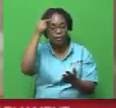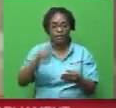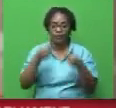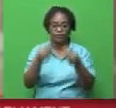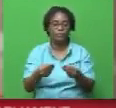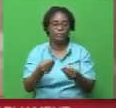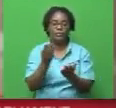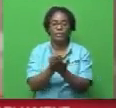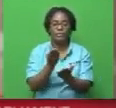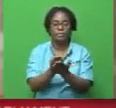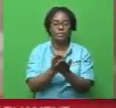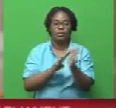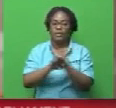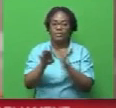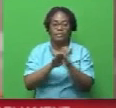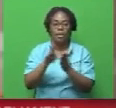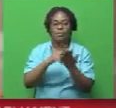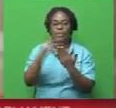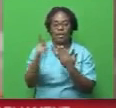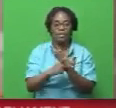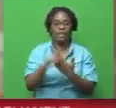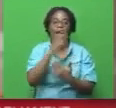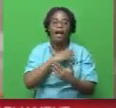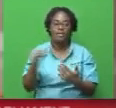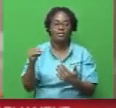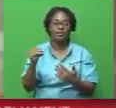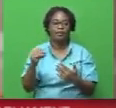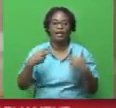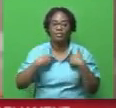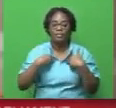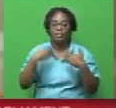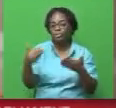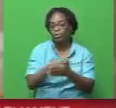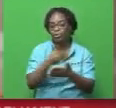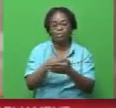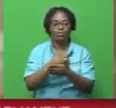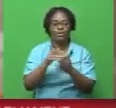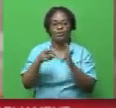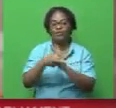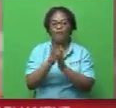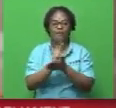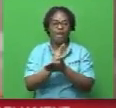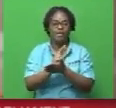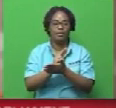Project development, project management services designs have been revised for a new site, and the grant funding from the government of